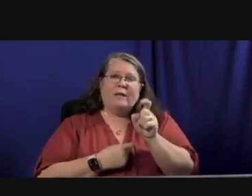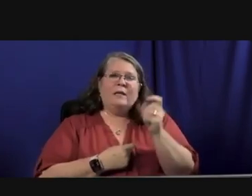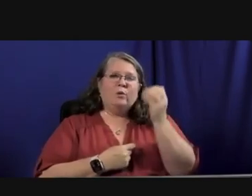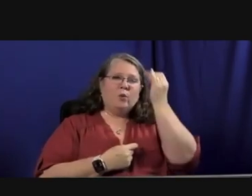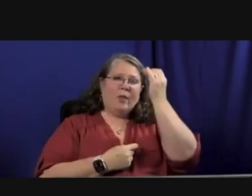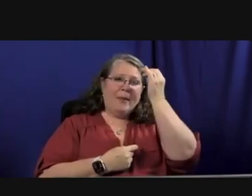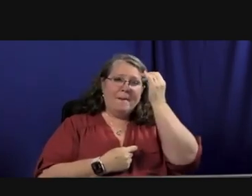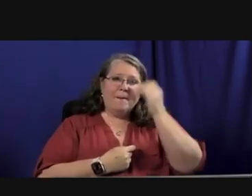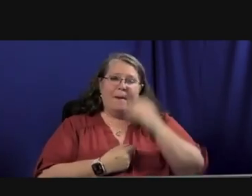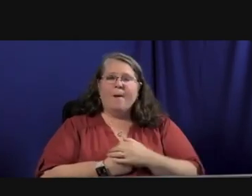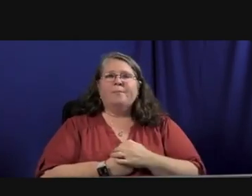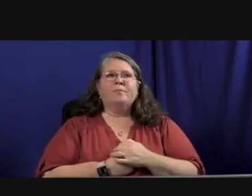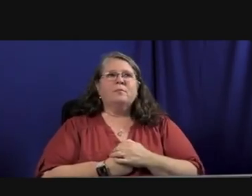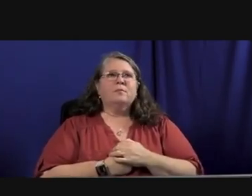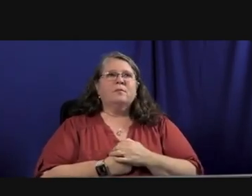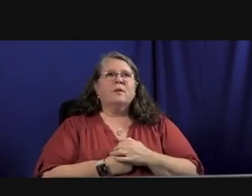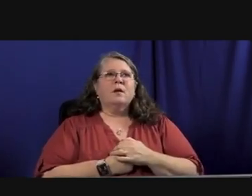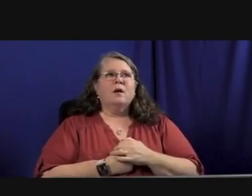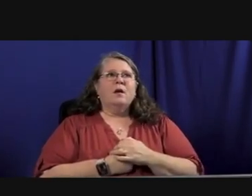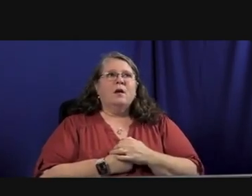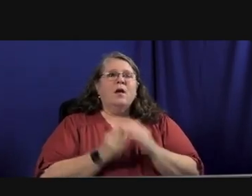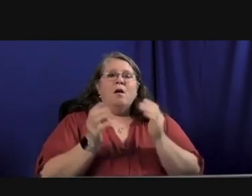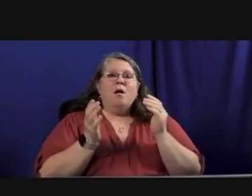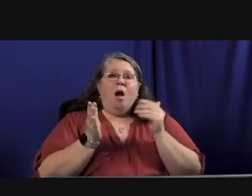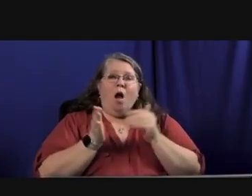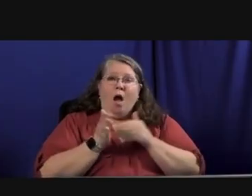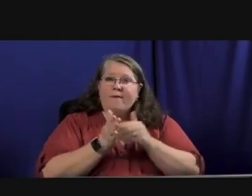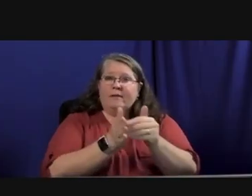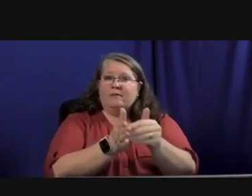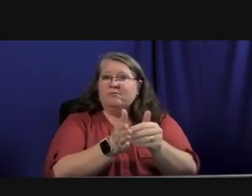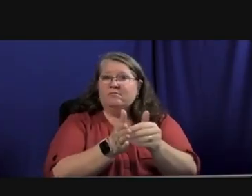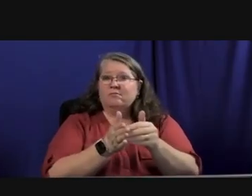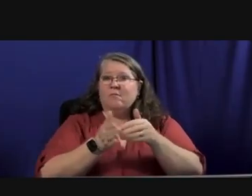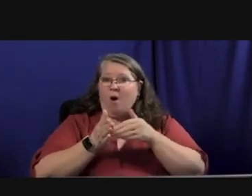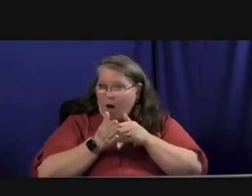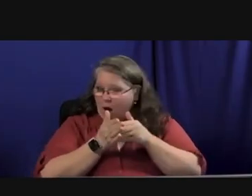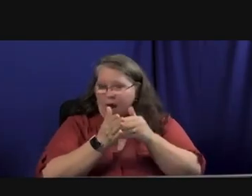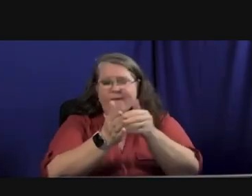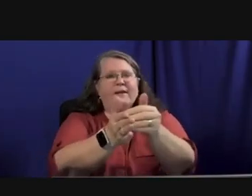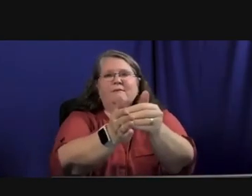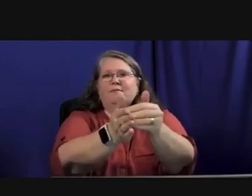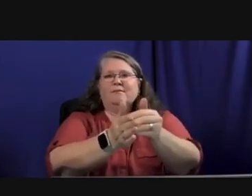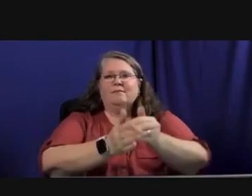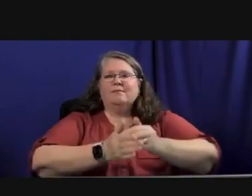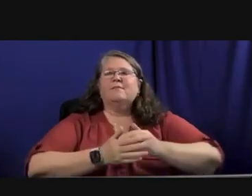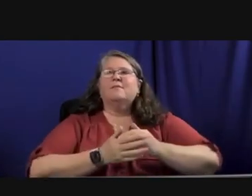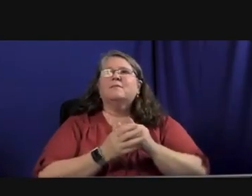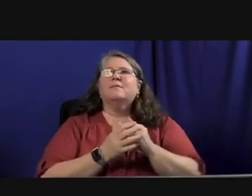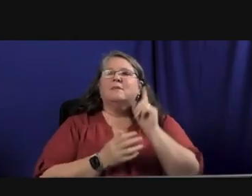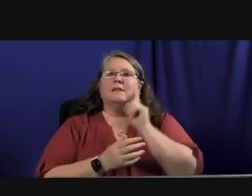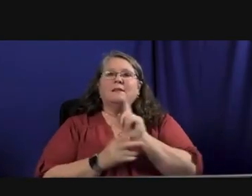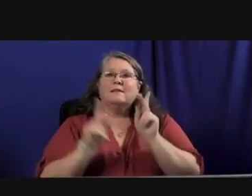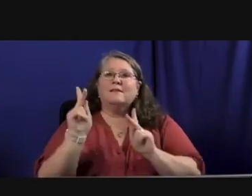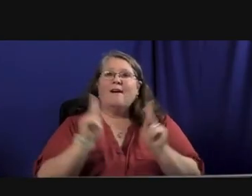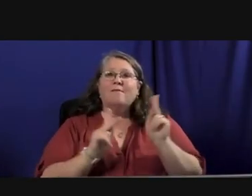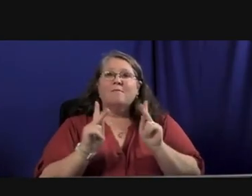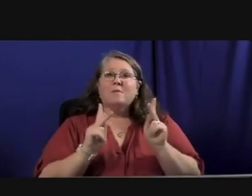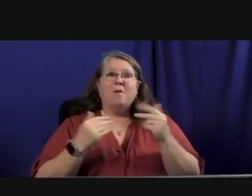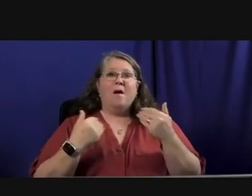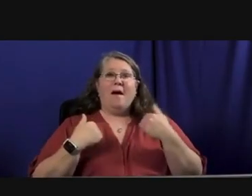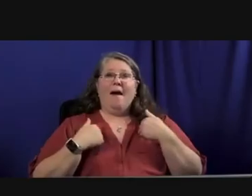One culture consideration you need to think about is oftentimes, and really this is very